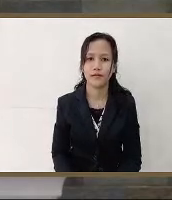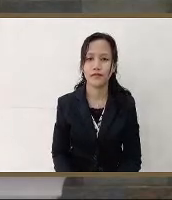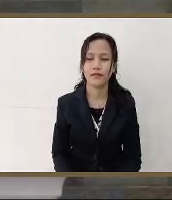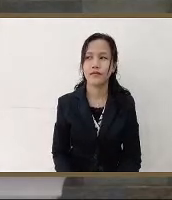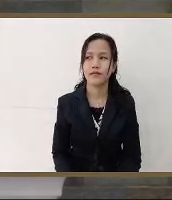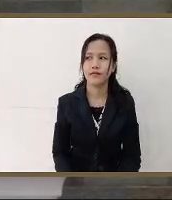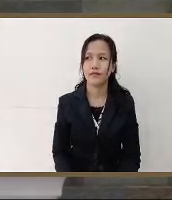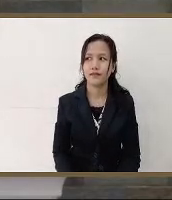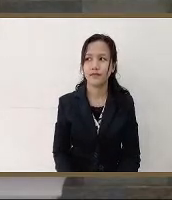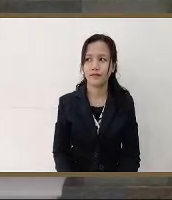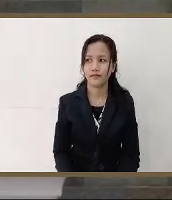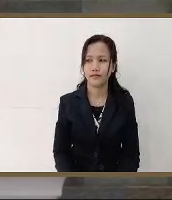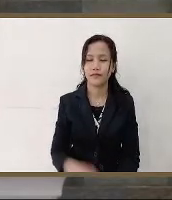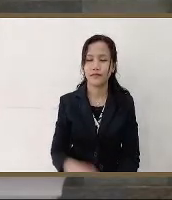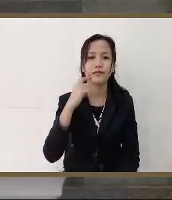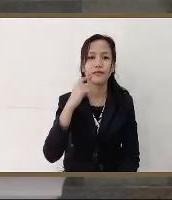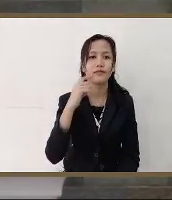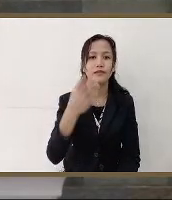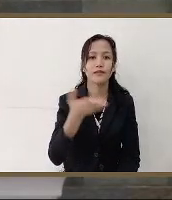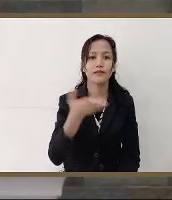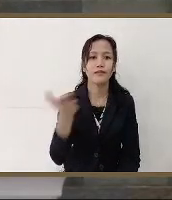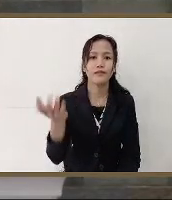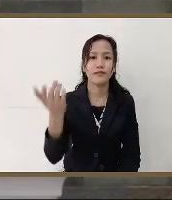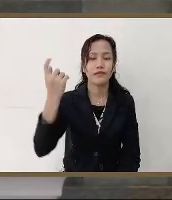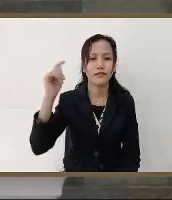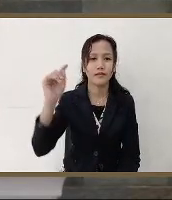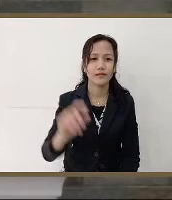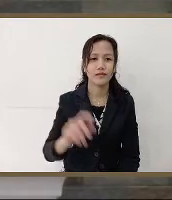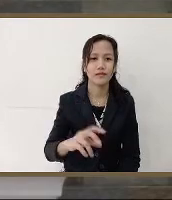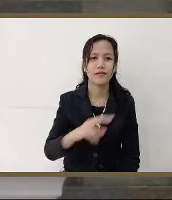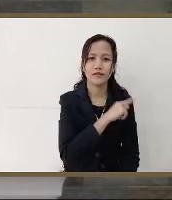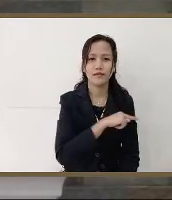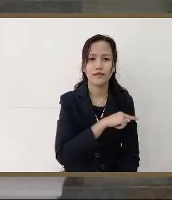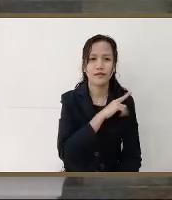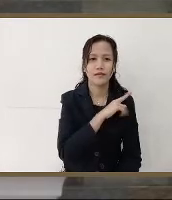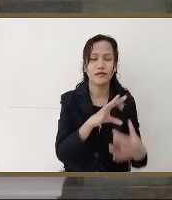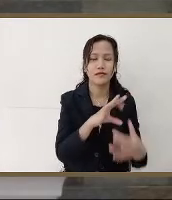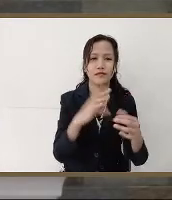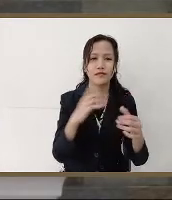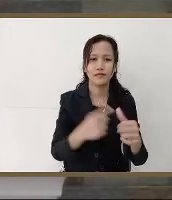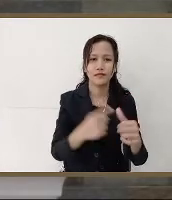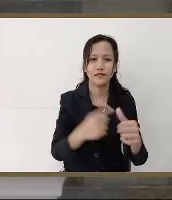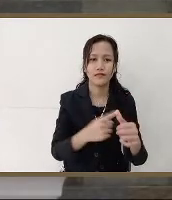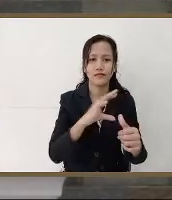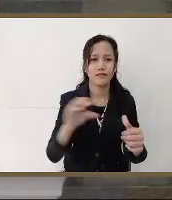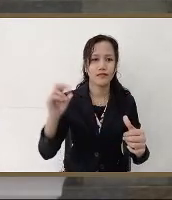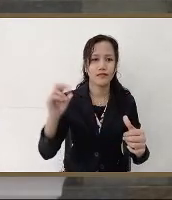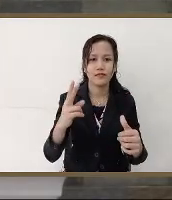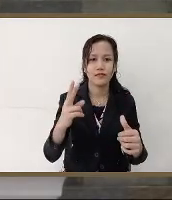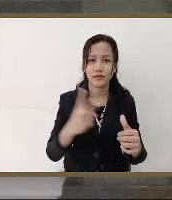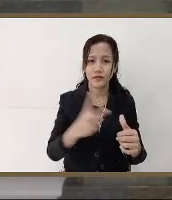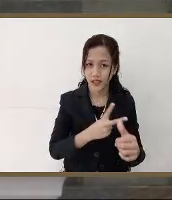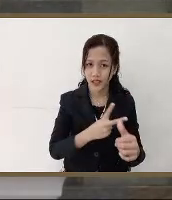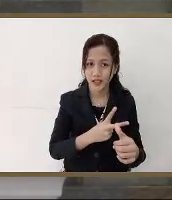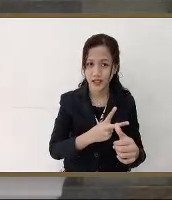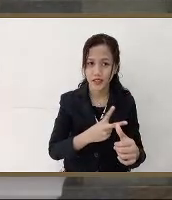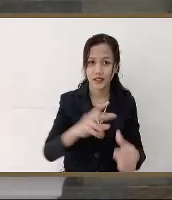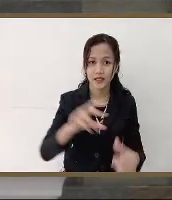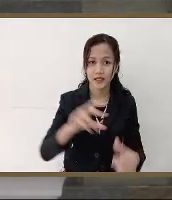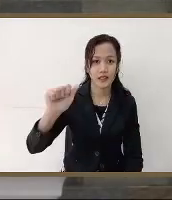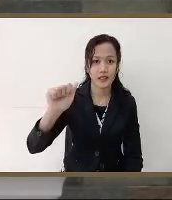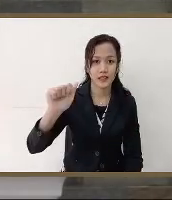Alright? Dahil sabi ko nga po sa inyo, yung nature ng 1 Samuel and 2 Samuel and yung Kings and even the book of